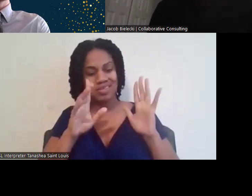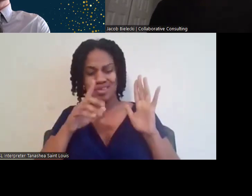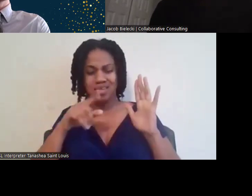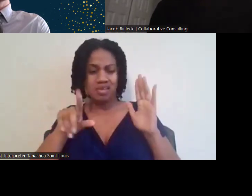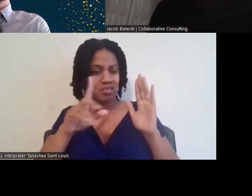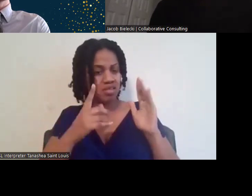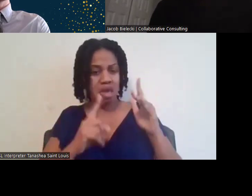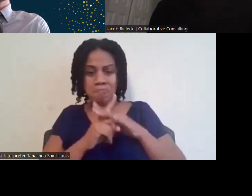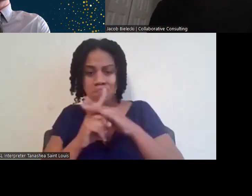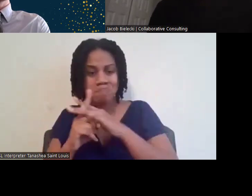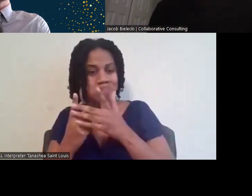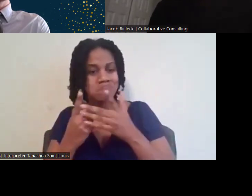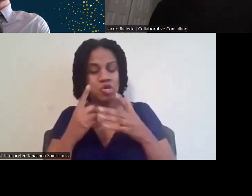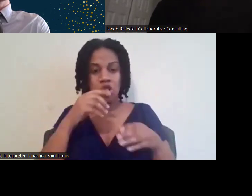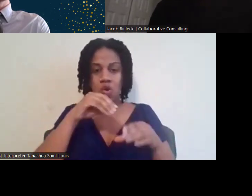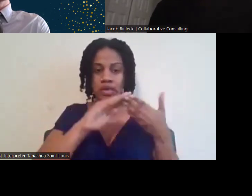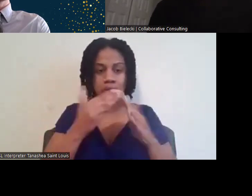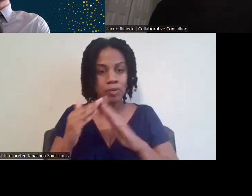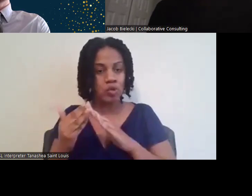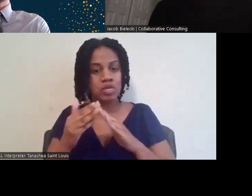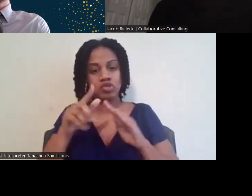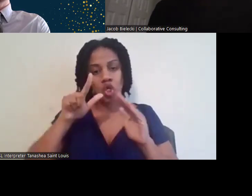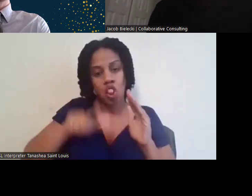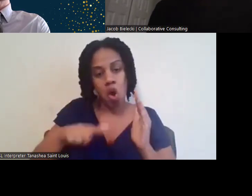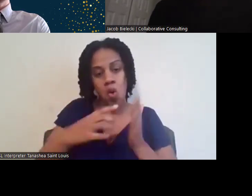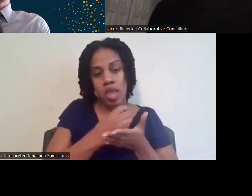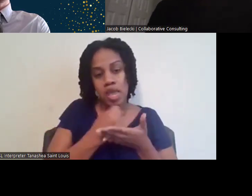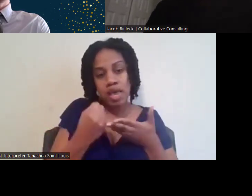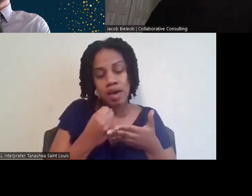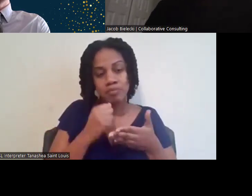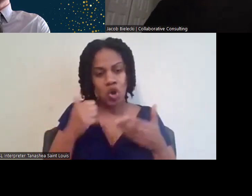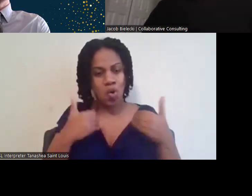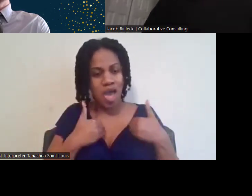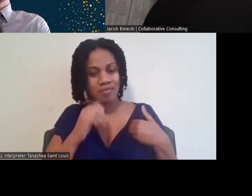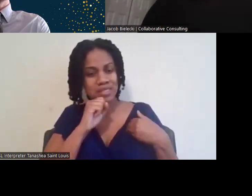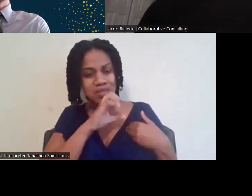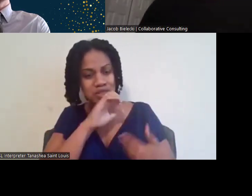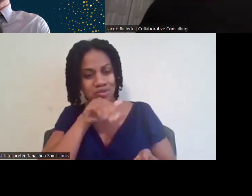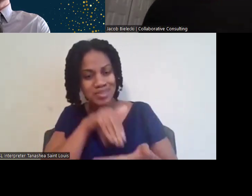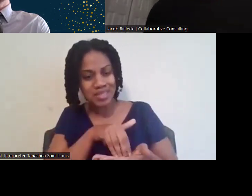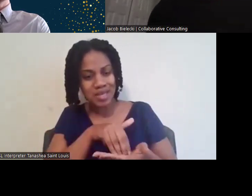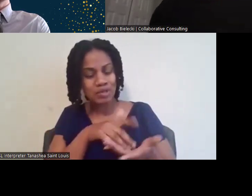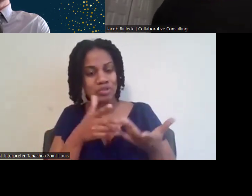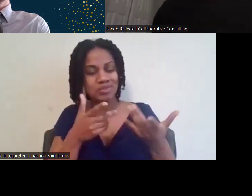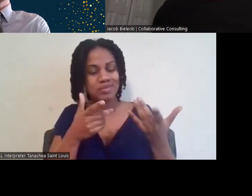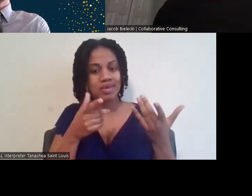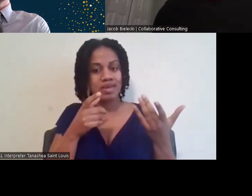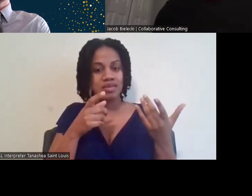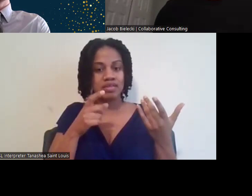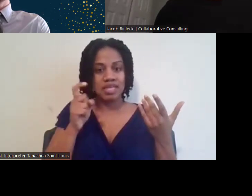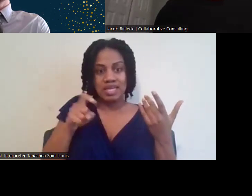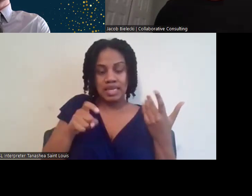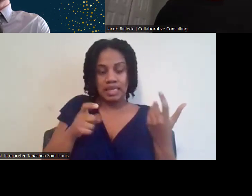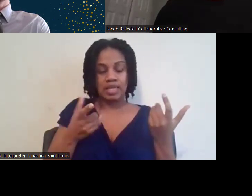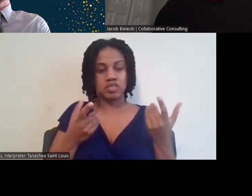up at all, like in communities that are low income, don't have senior centers, the need for that so they